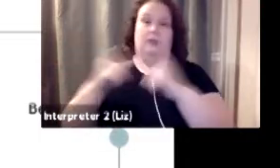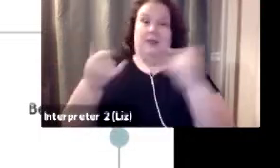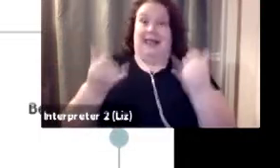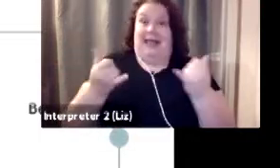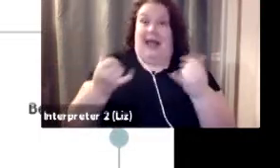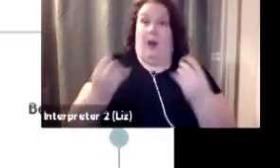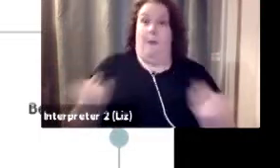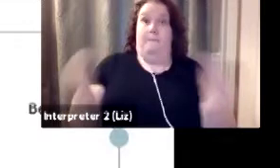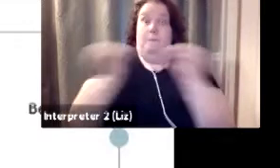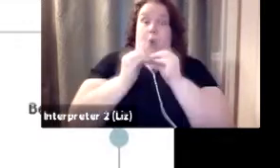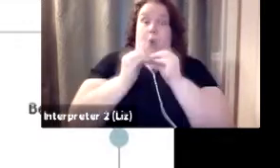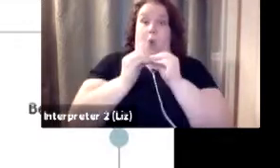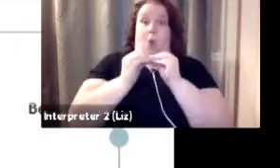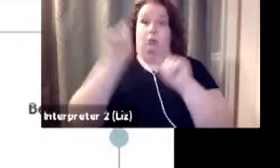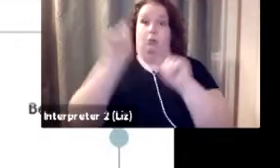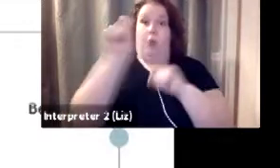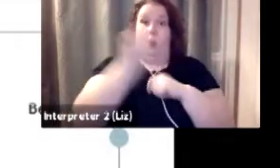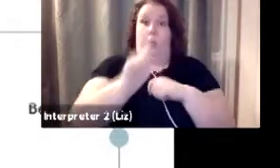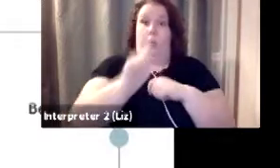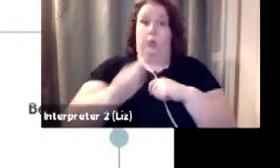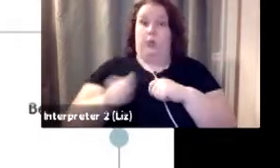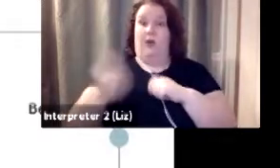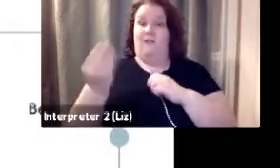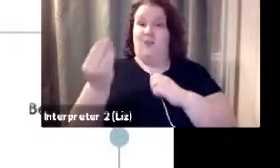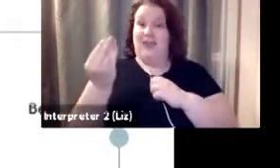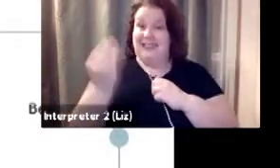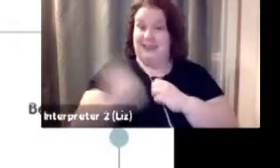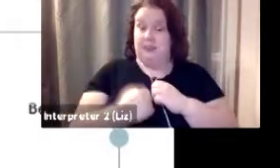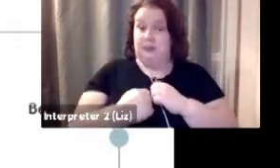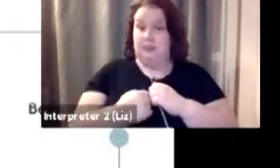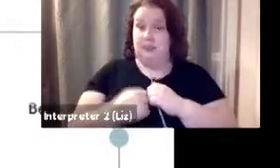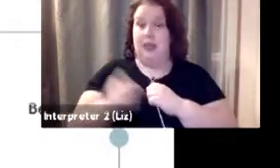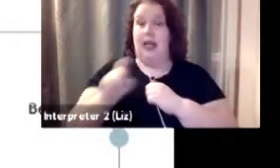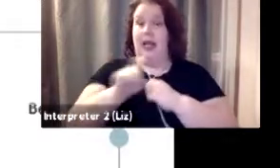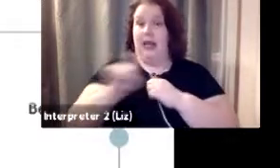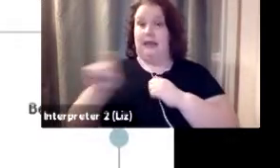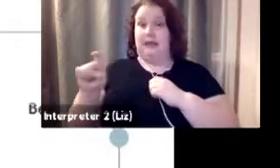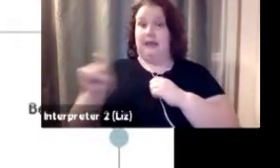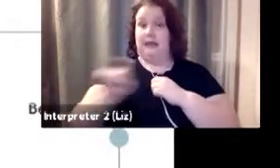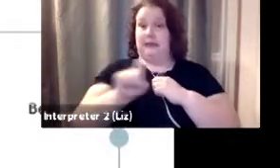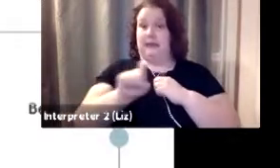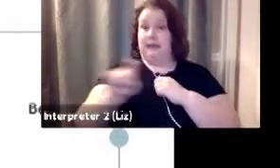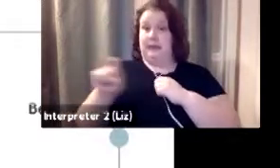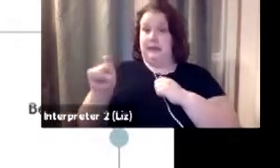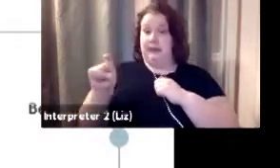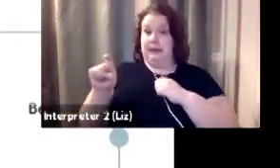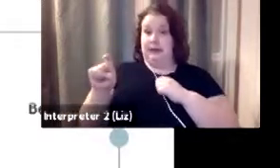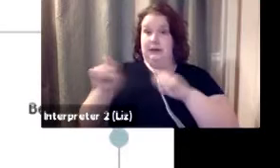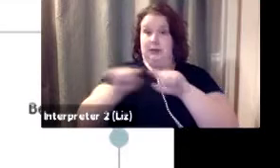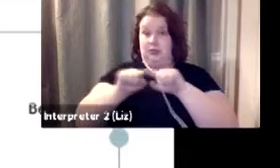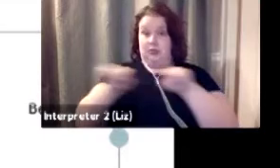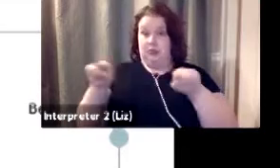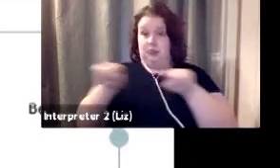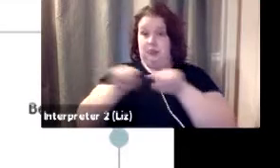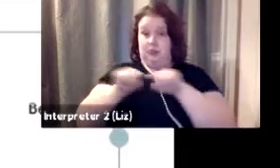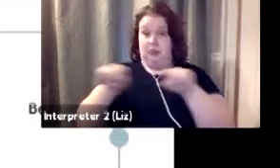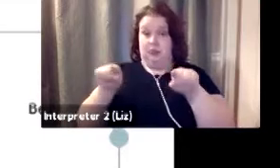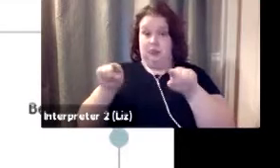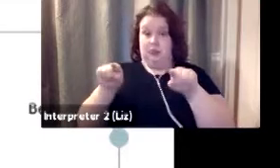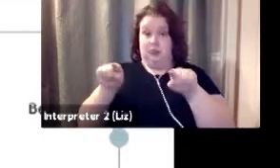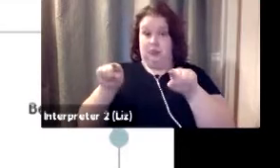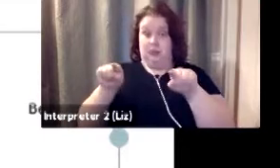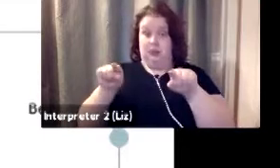have significance. You'll notice, uh, along the X axis, the horizontal axis is the facility condition assessment.